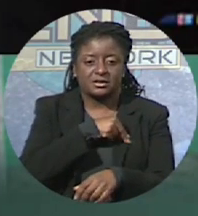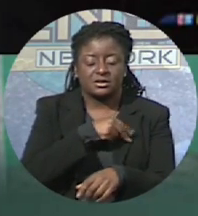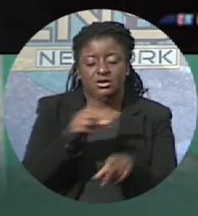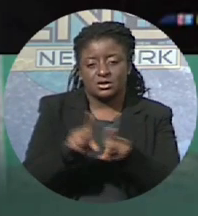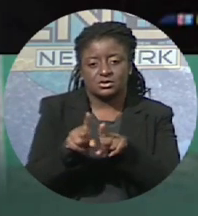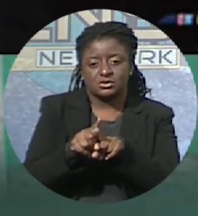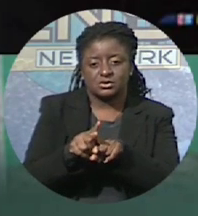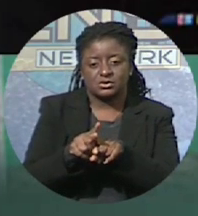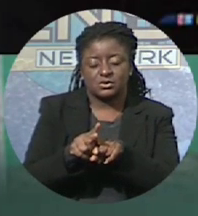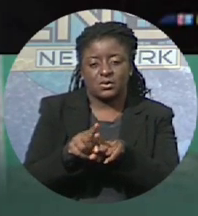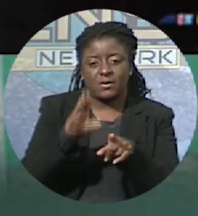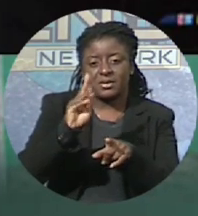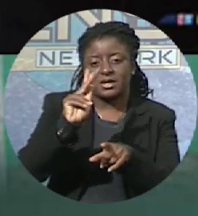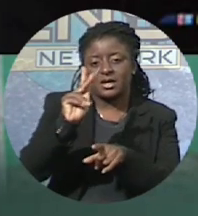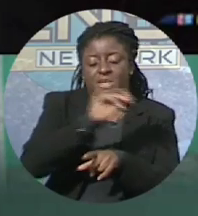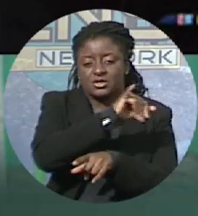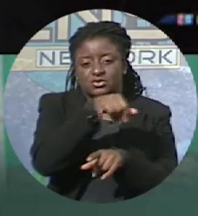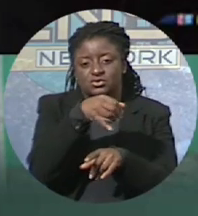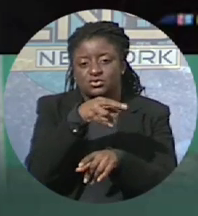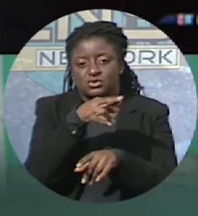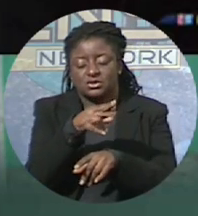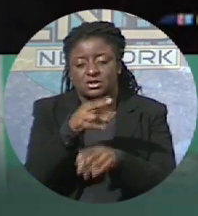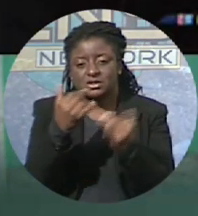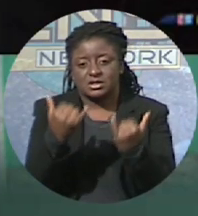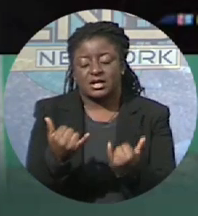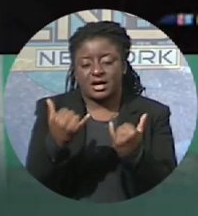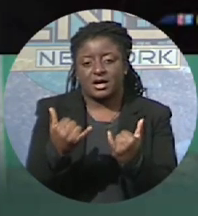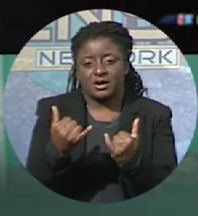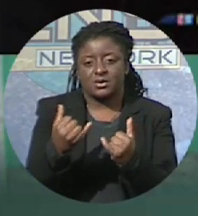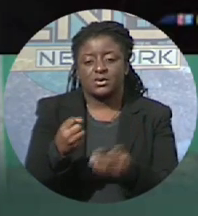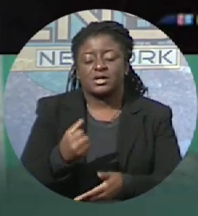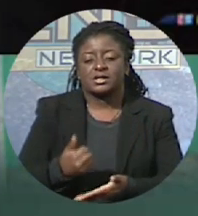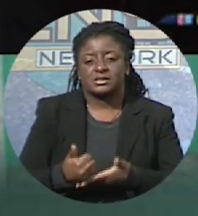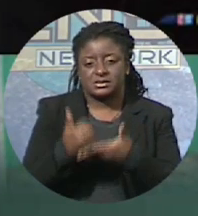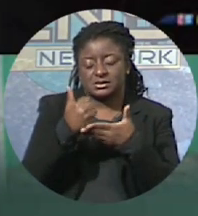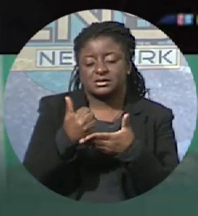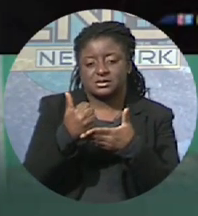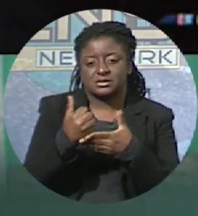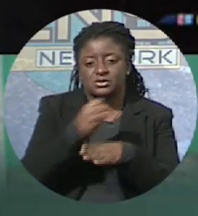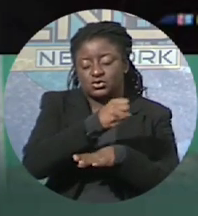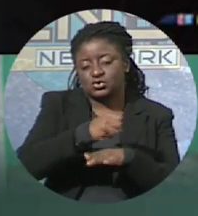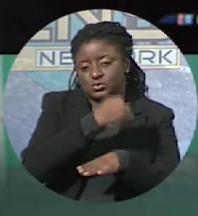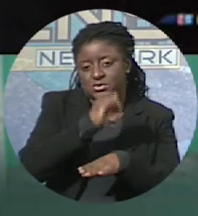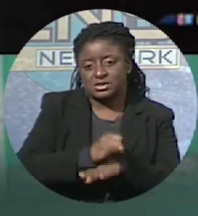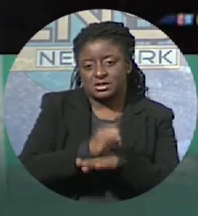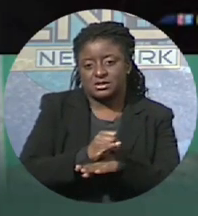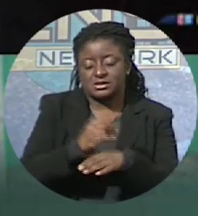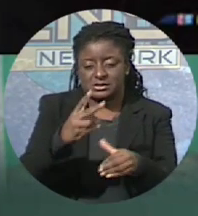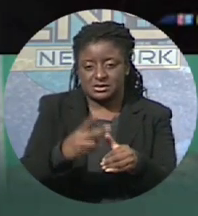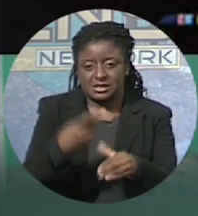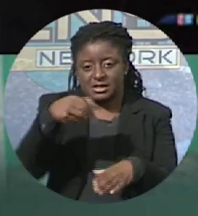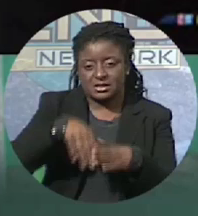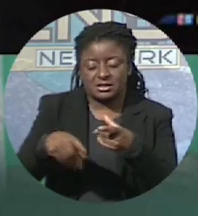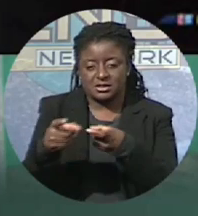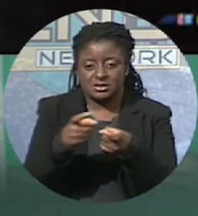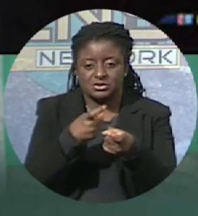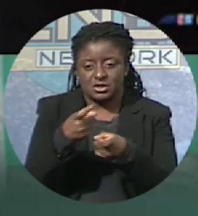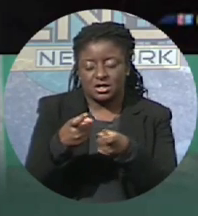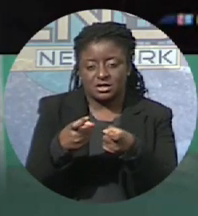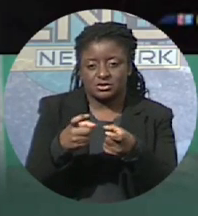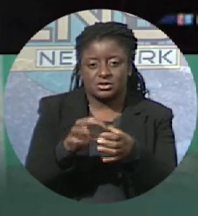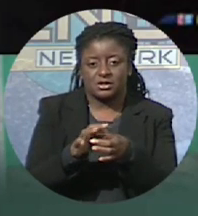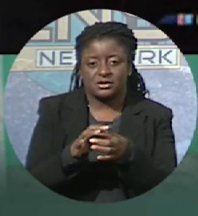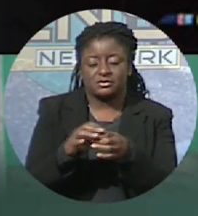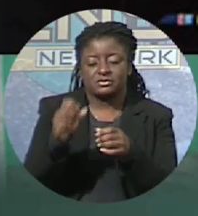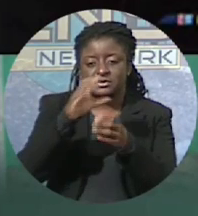son, BK Jr., now holds the rank of Assistant Superintendent and serves as second in charge of the Central Division. The police force,